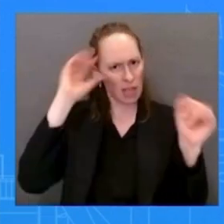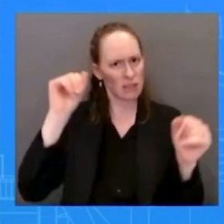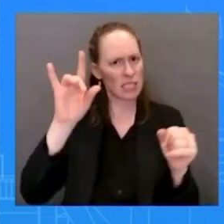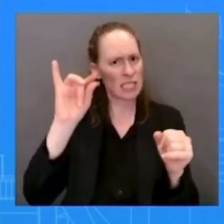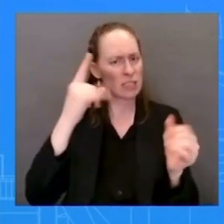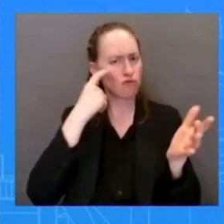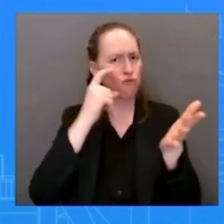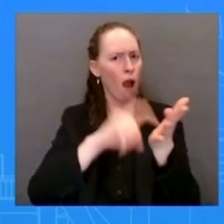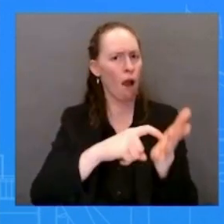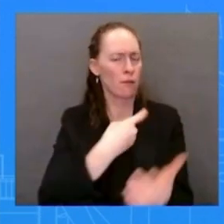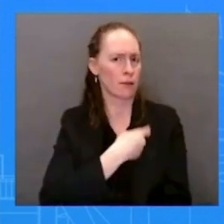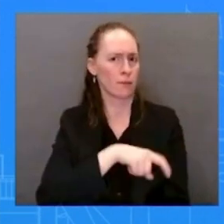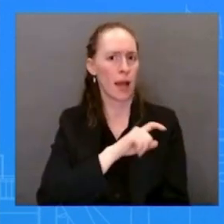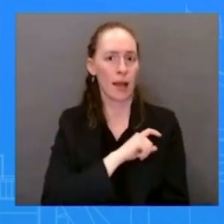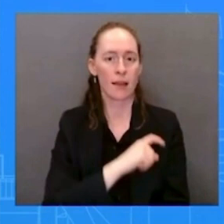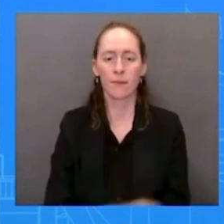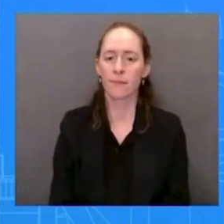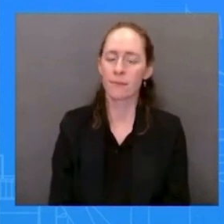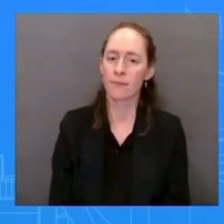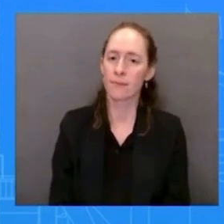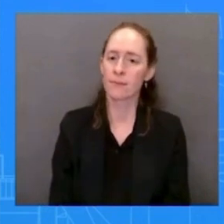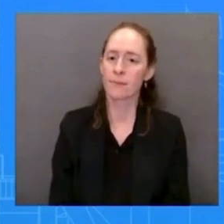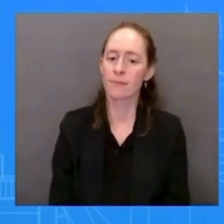forward. James, in the back.